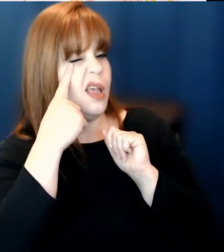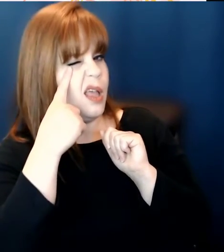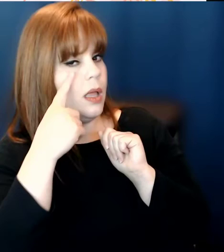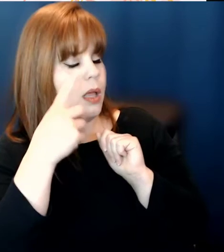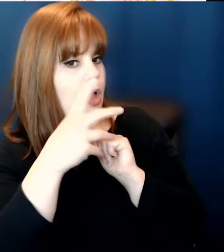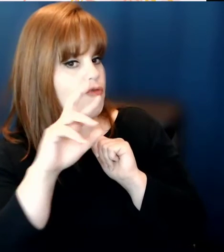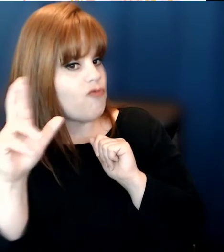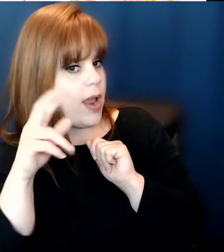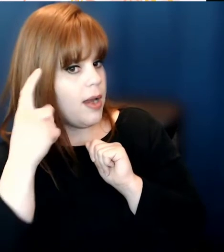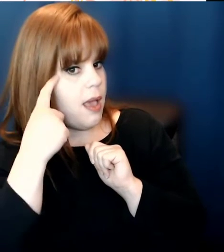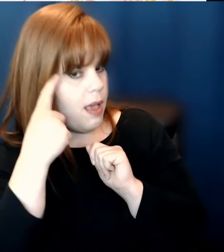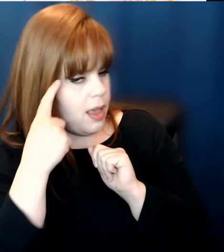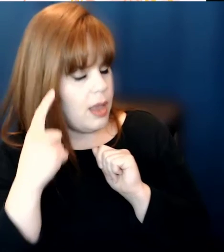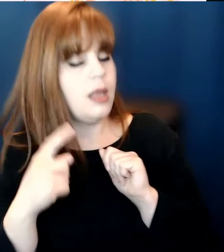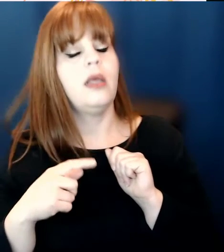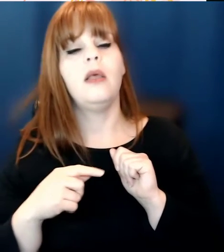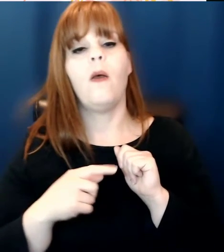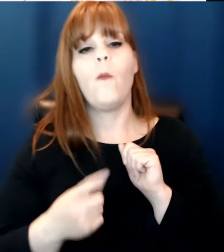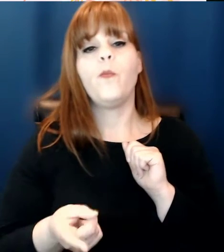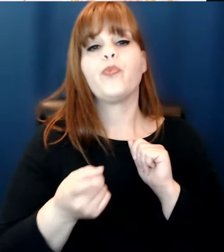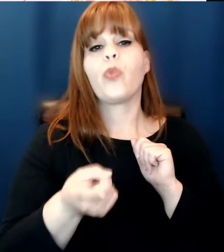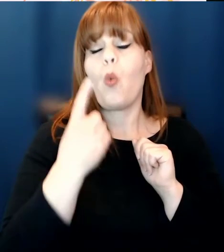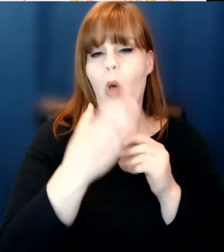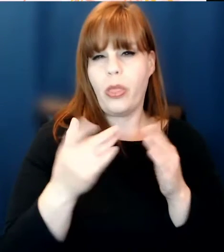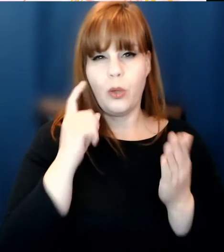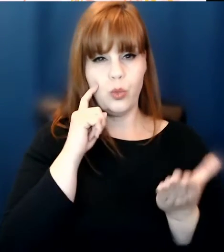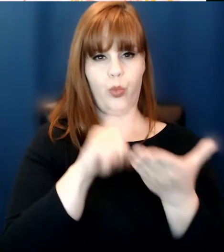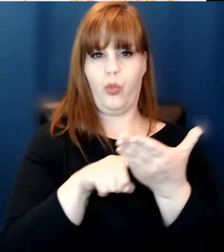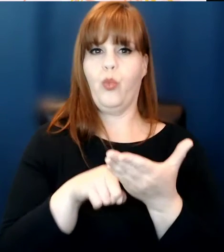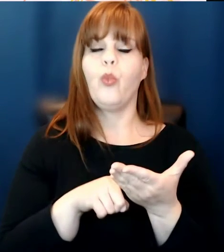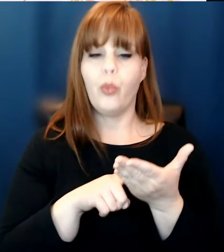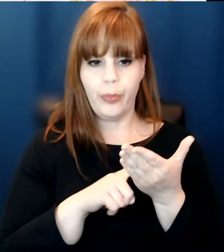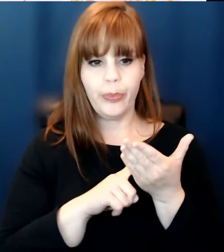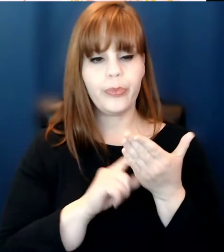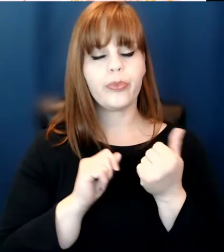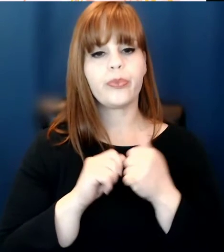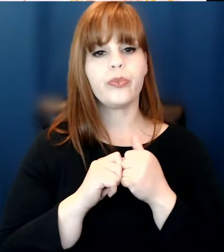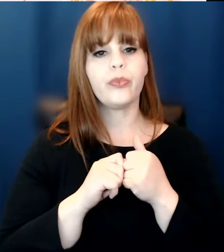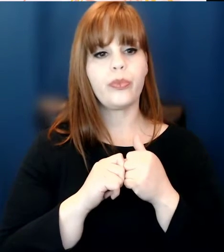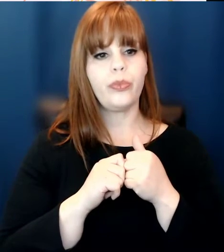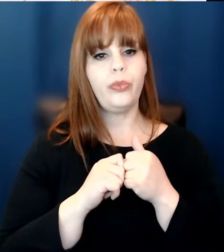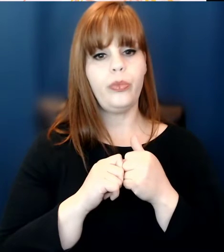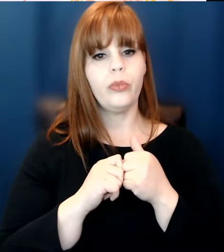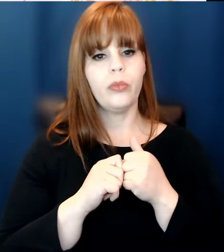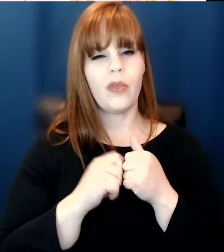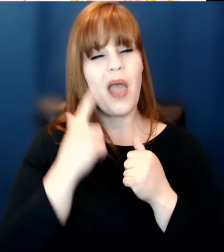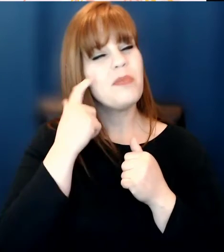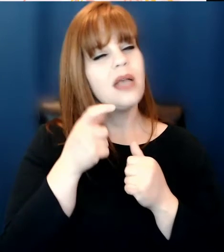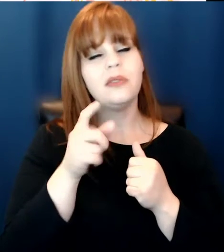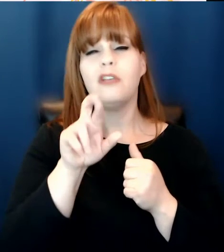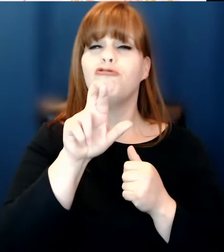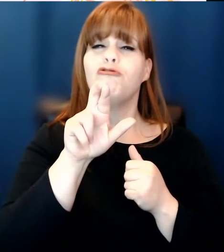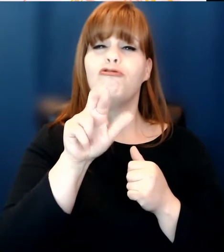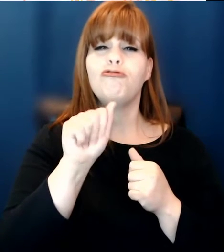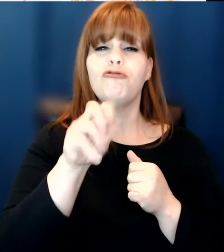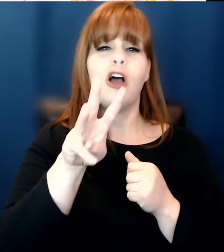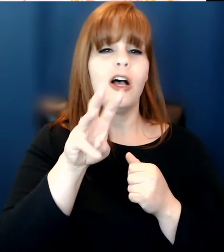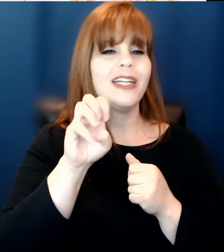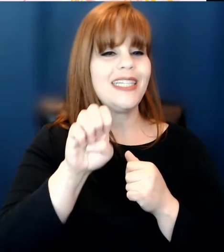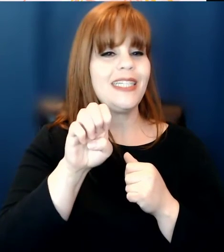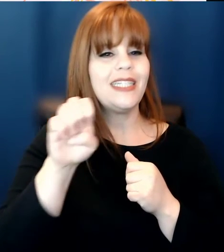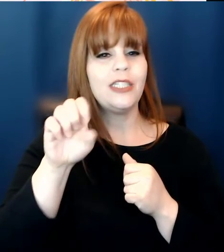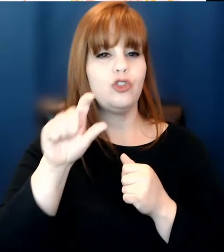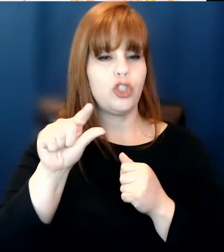there's my right eye. One thing to note is that because this is the raw EEG data